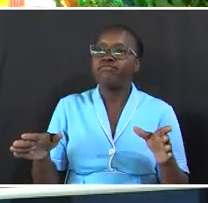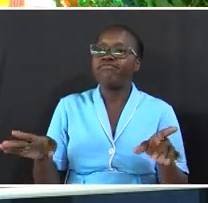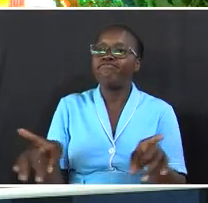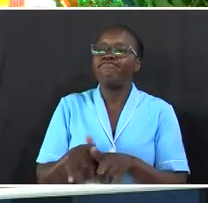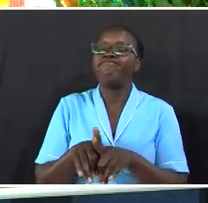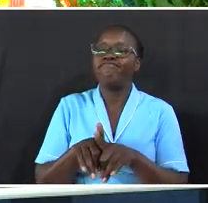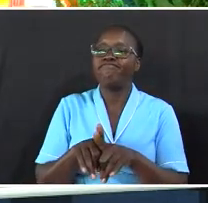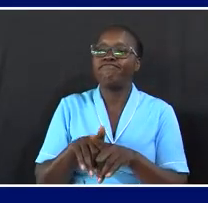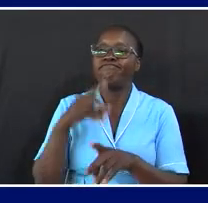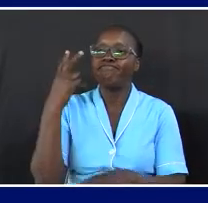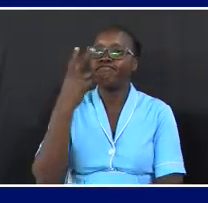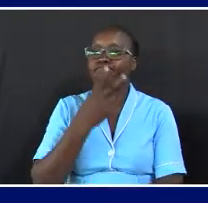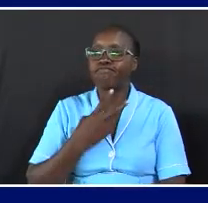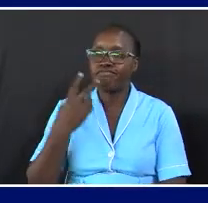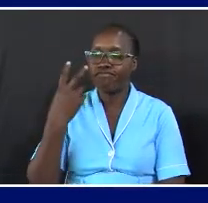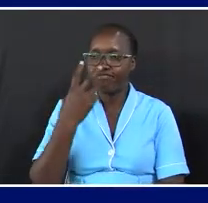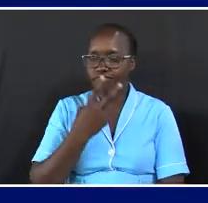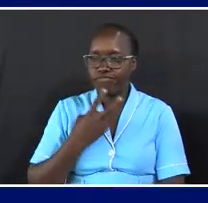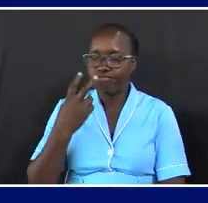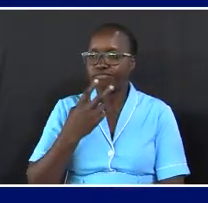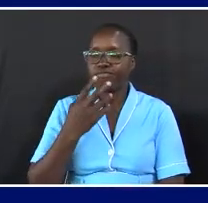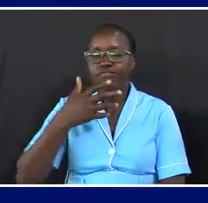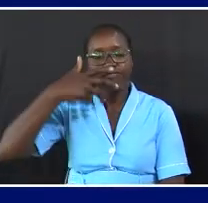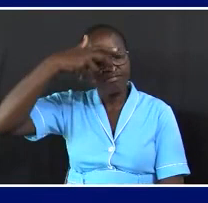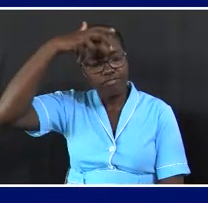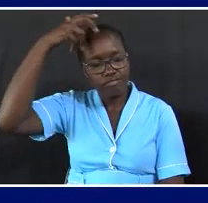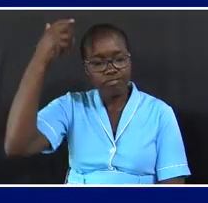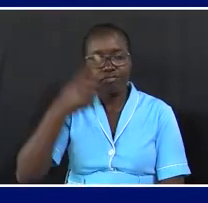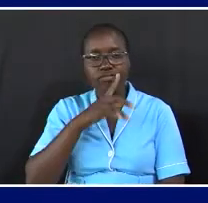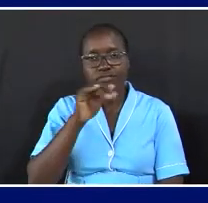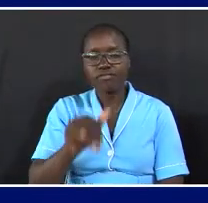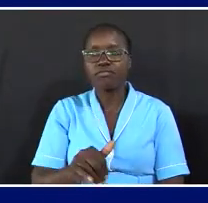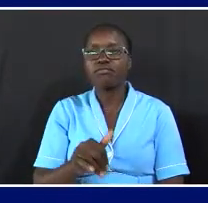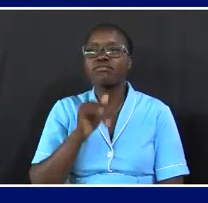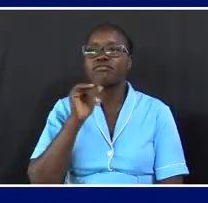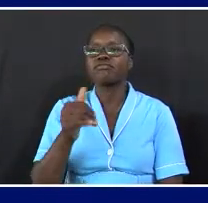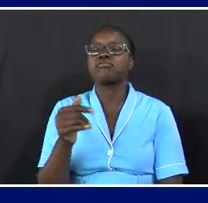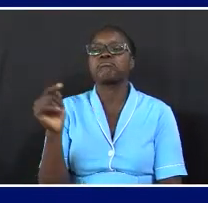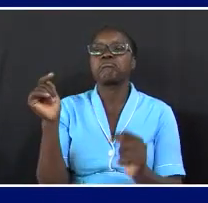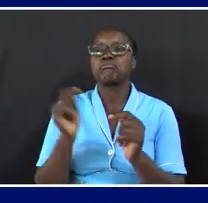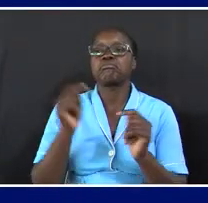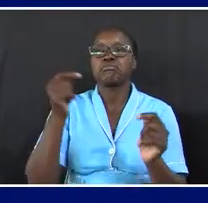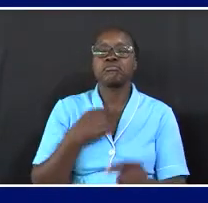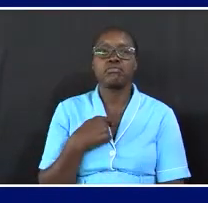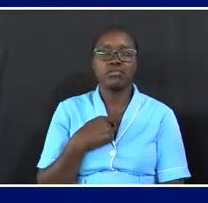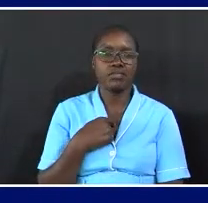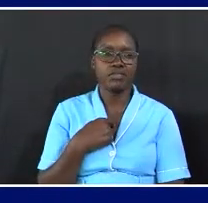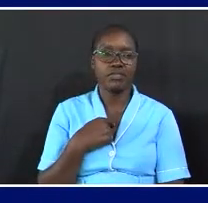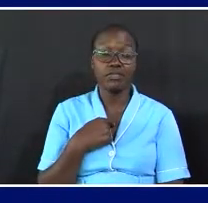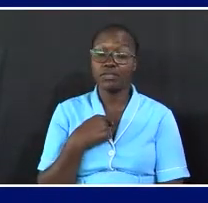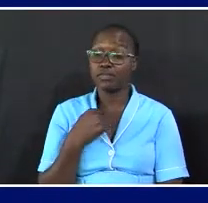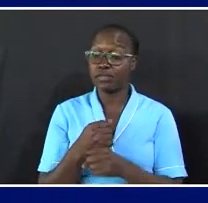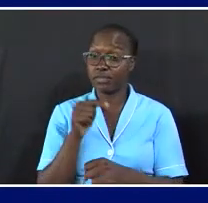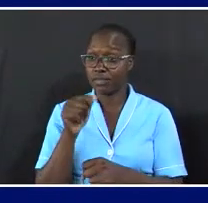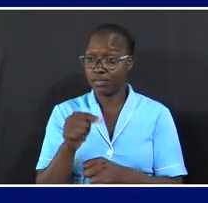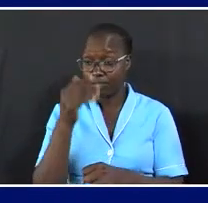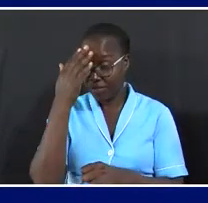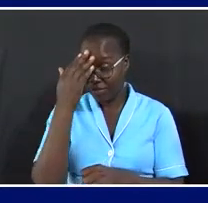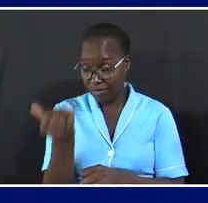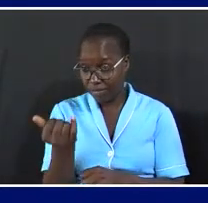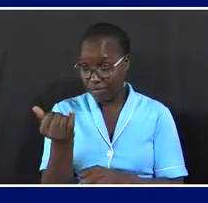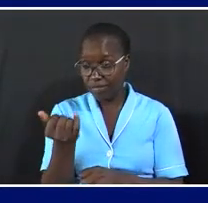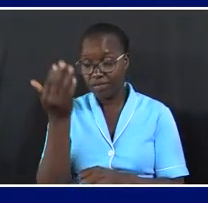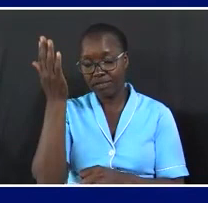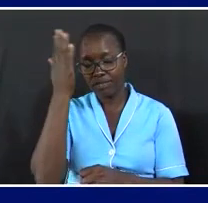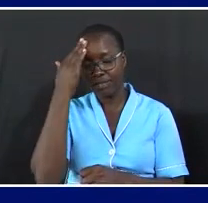shut the mouths of the lions so that they would not hurt me. He did this because